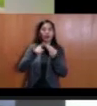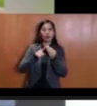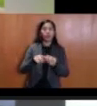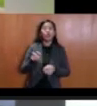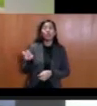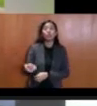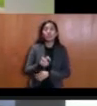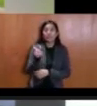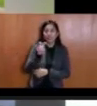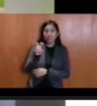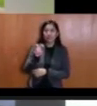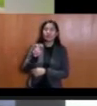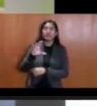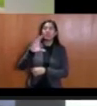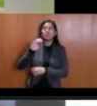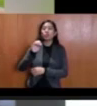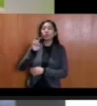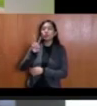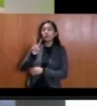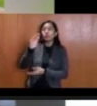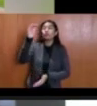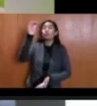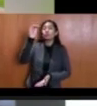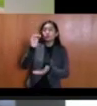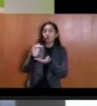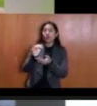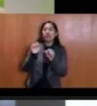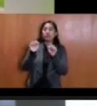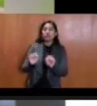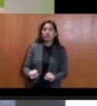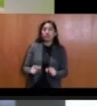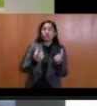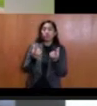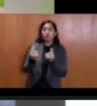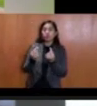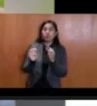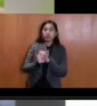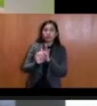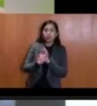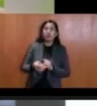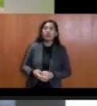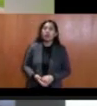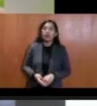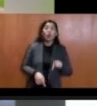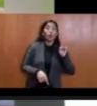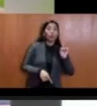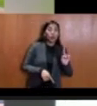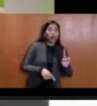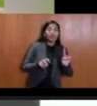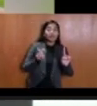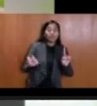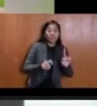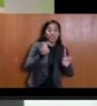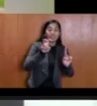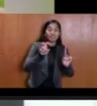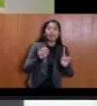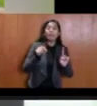increase? Can we do like one tourist, one tree planted